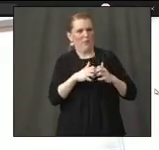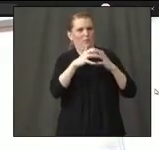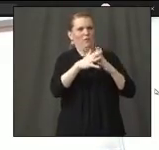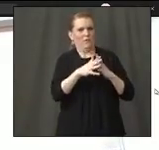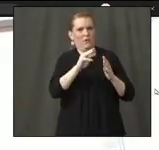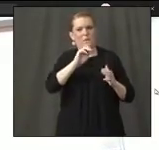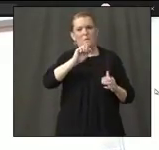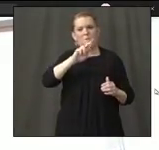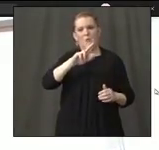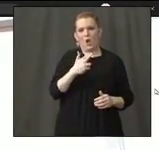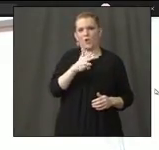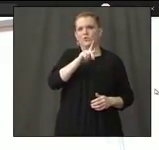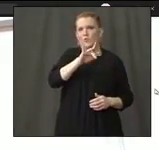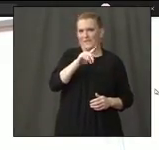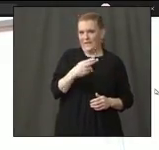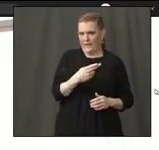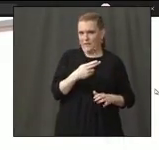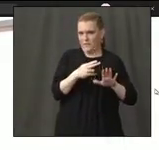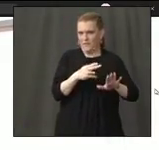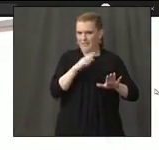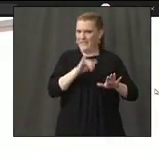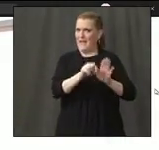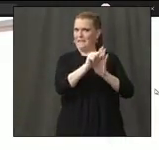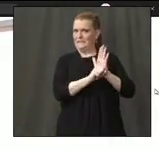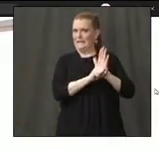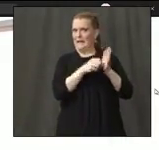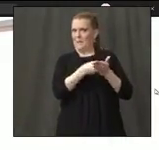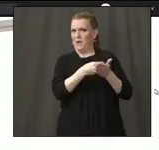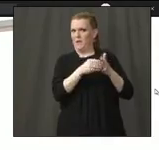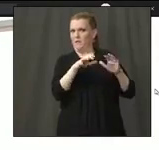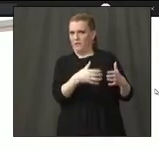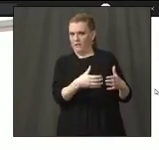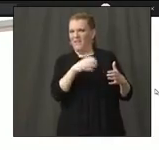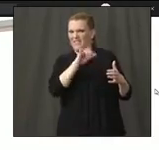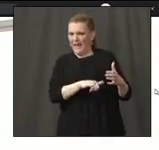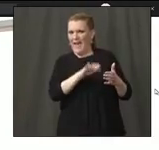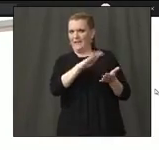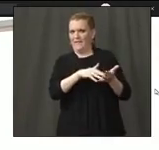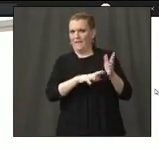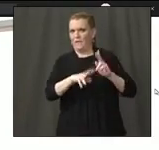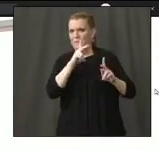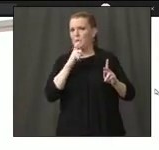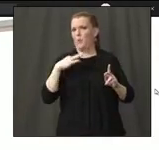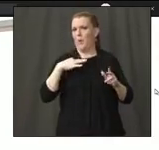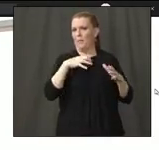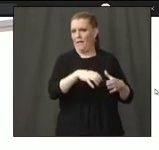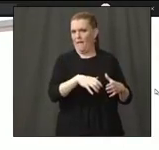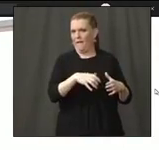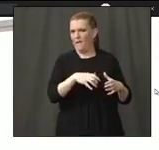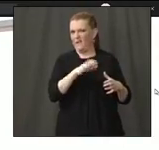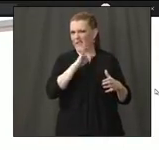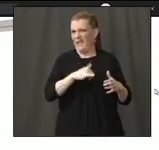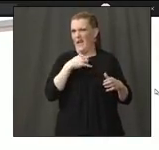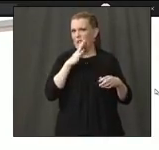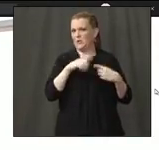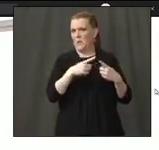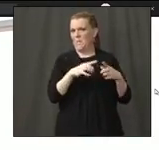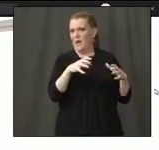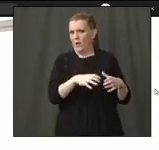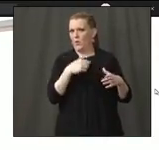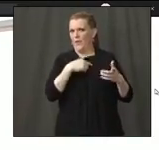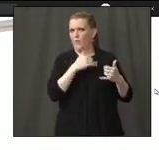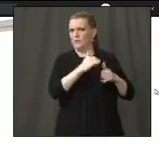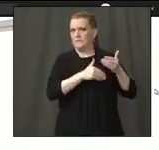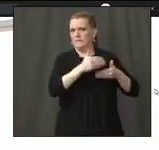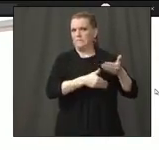be precisely. And so that is the pool of applications that I mentioned that was over 5,000 that we're processing.